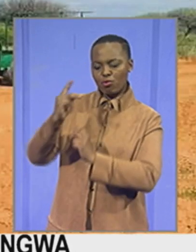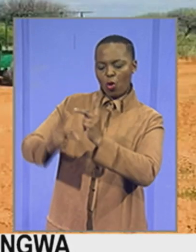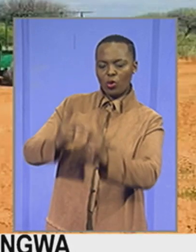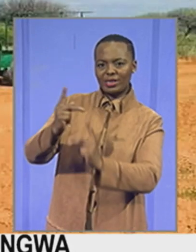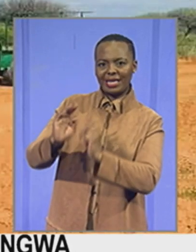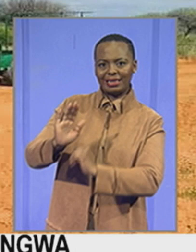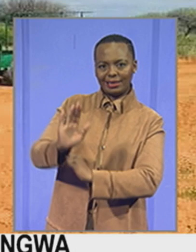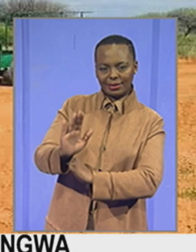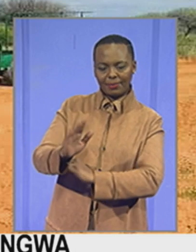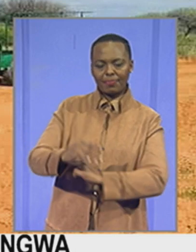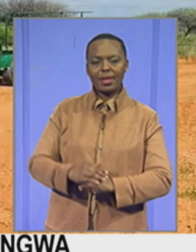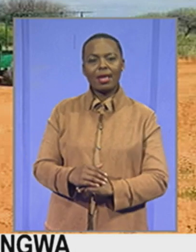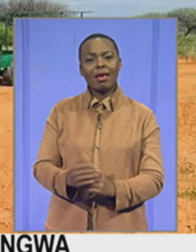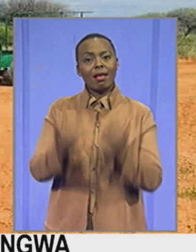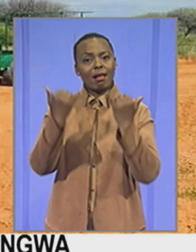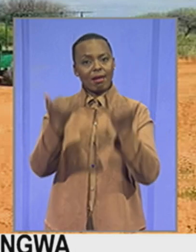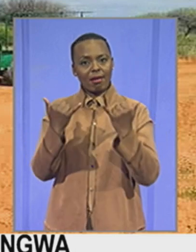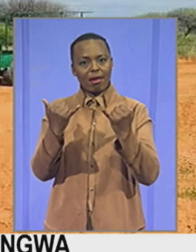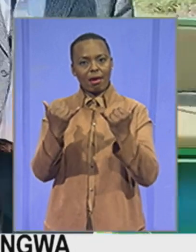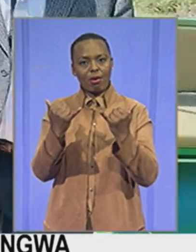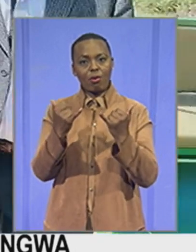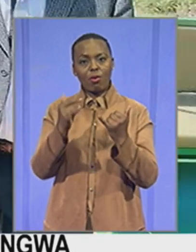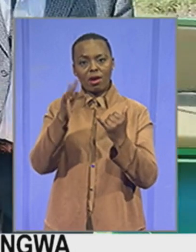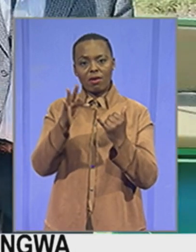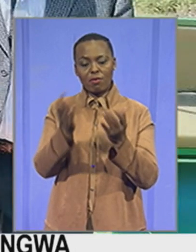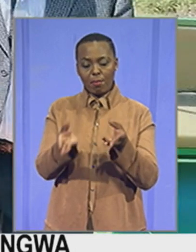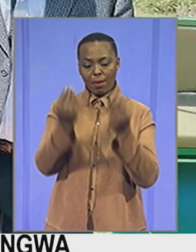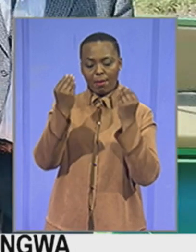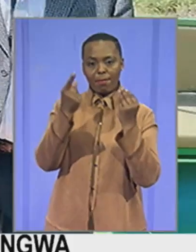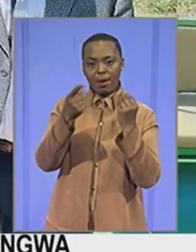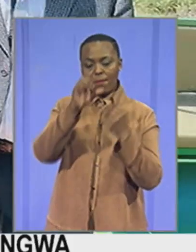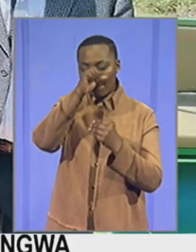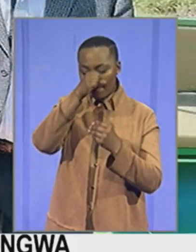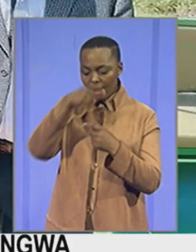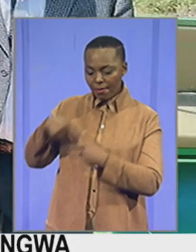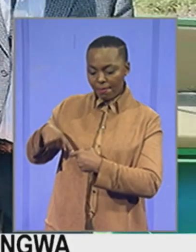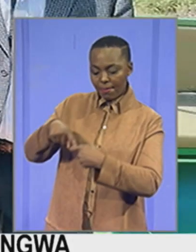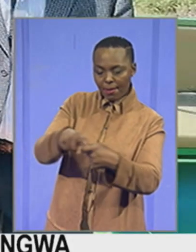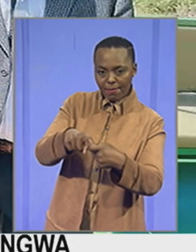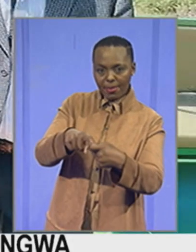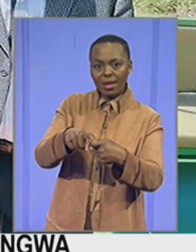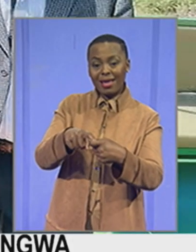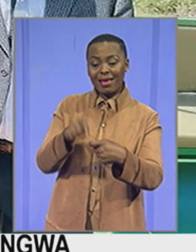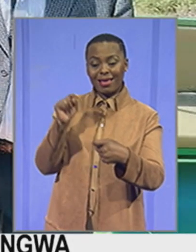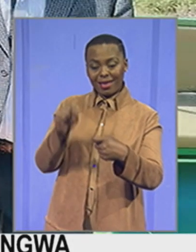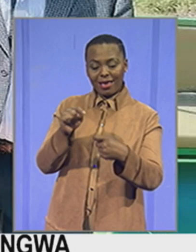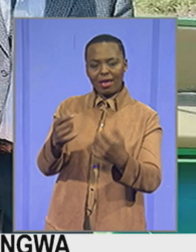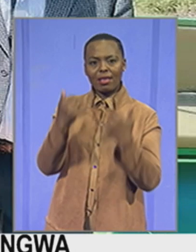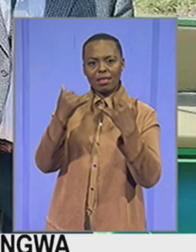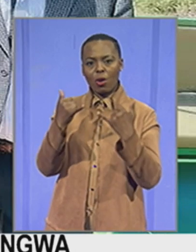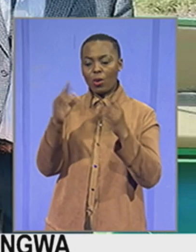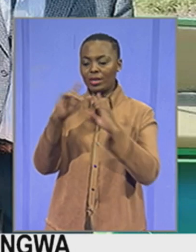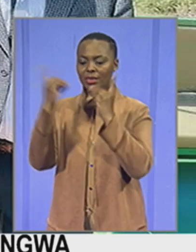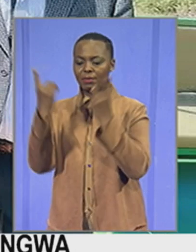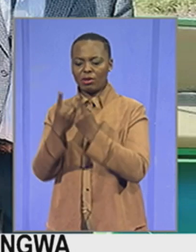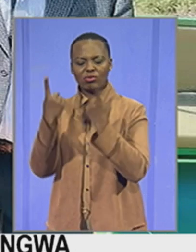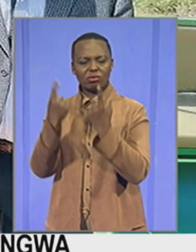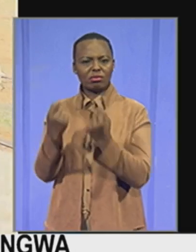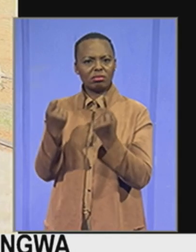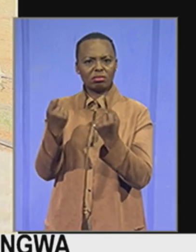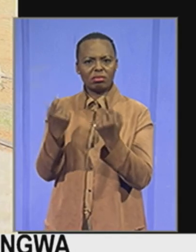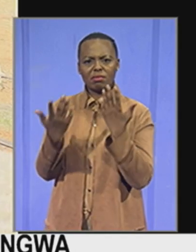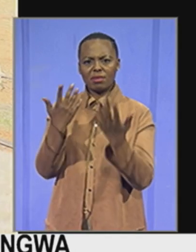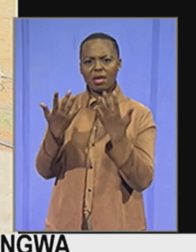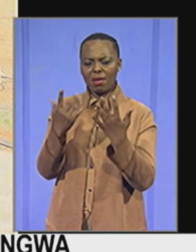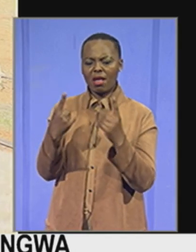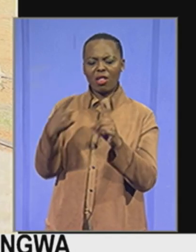jalo mo go fitlheleleng dipalangwa tse kgotsa tsone dikaraki tse ga gona sepe se e leng gore lefapha le se dirile se e leng gore se ntse